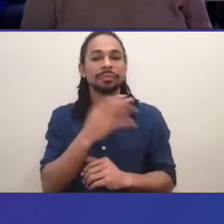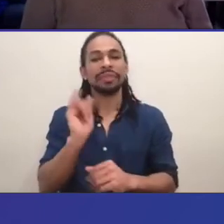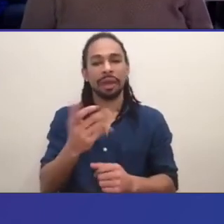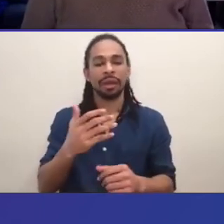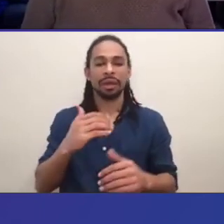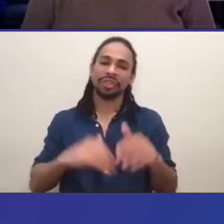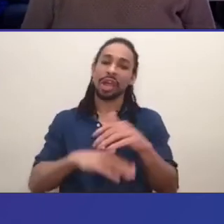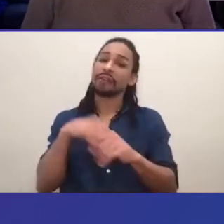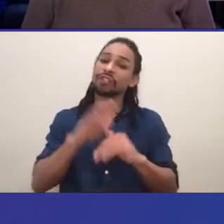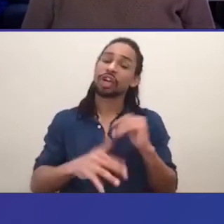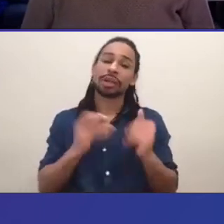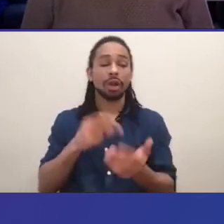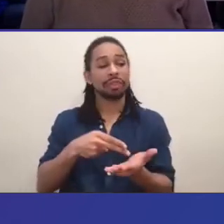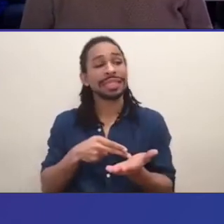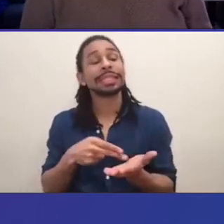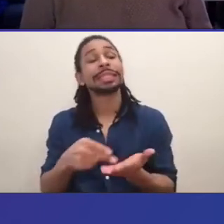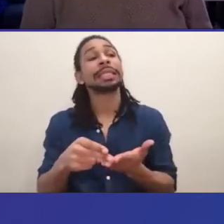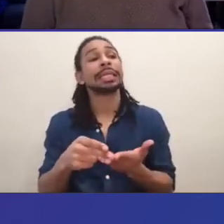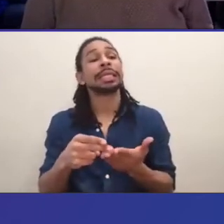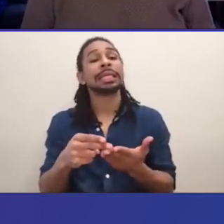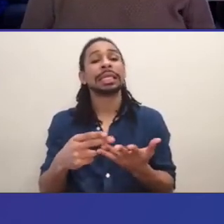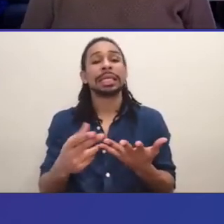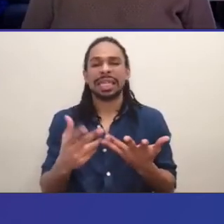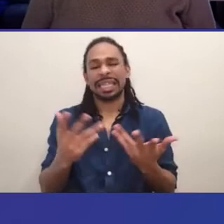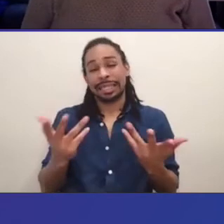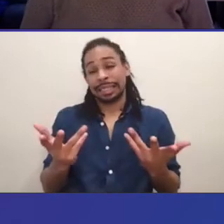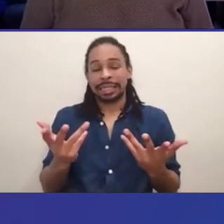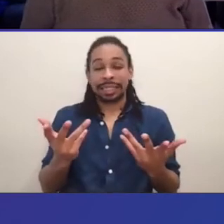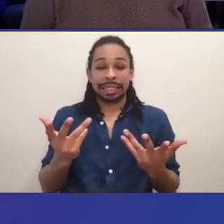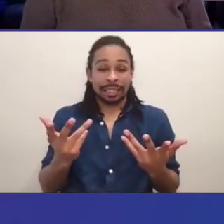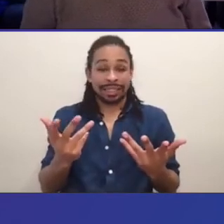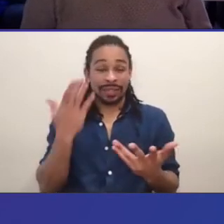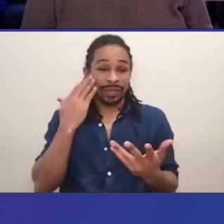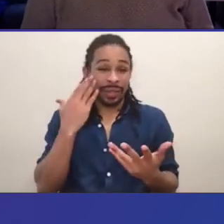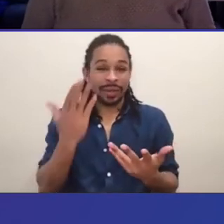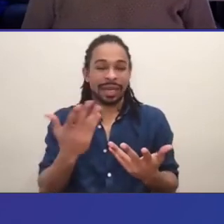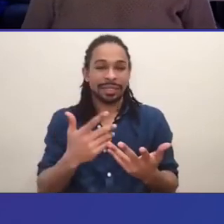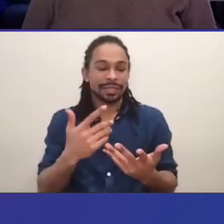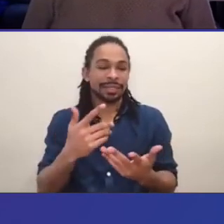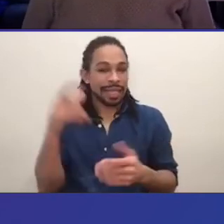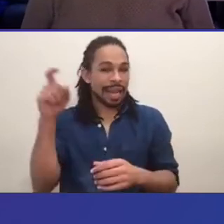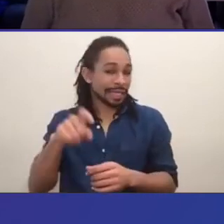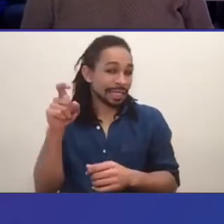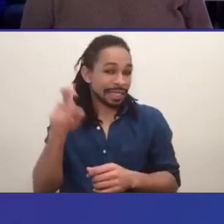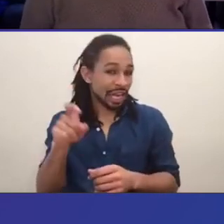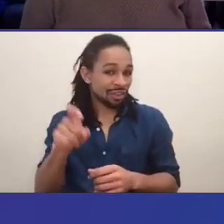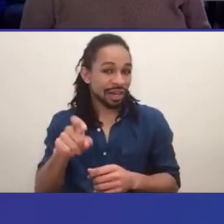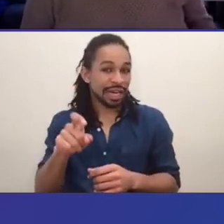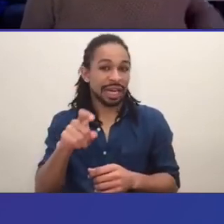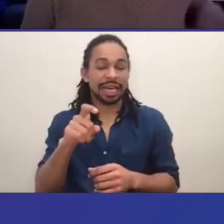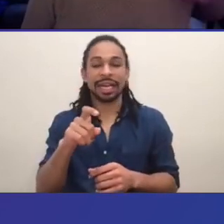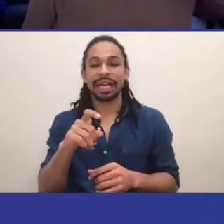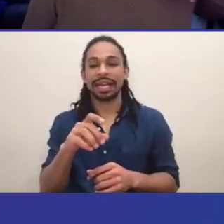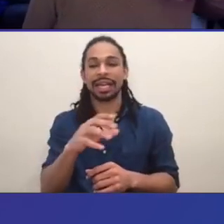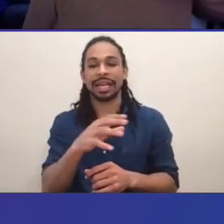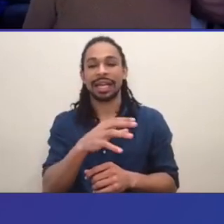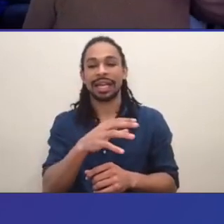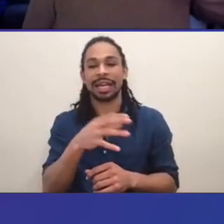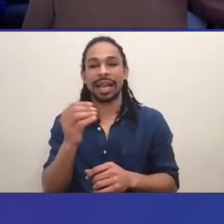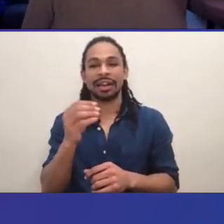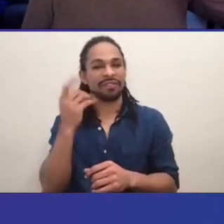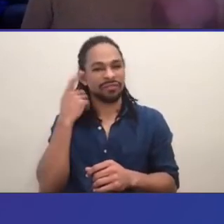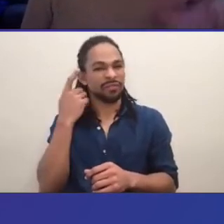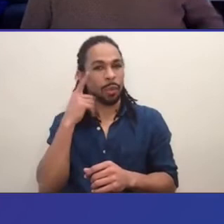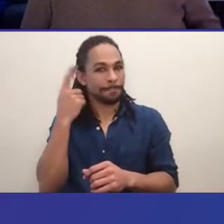and and I think it's needed in this kind of like for mental